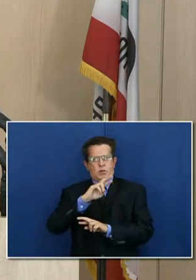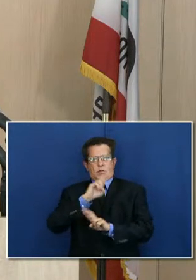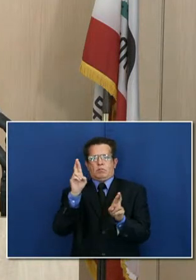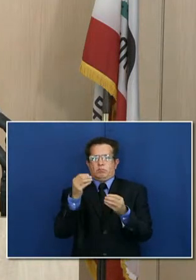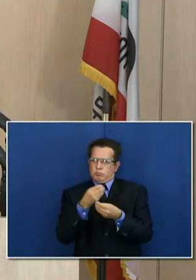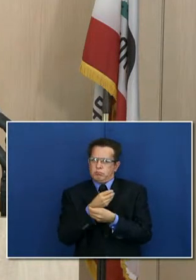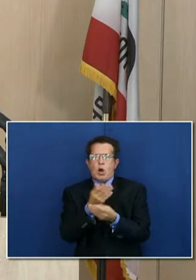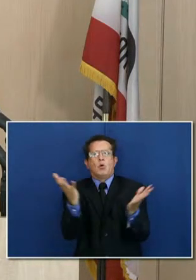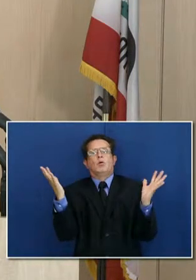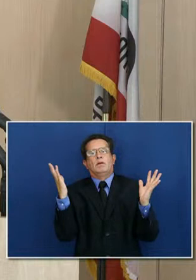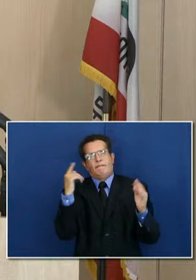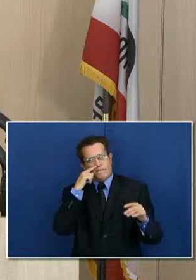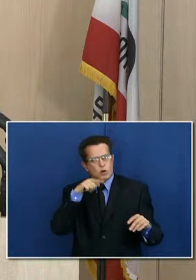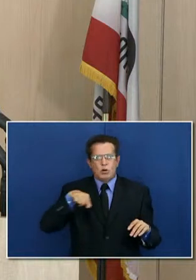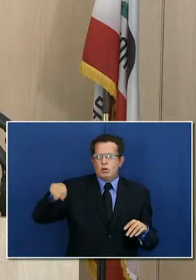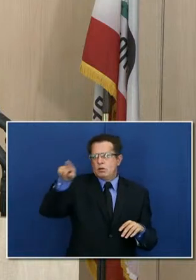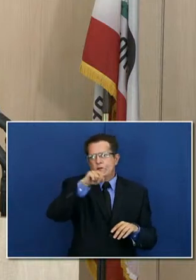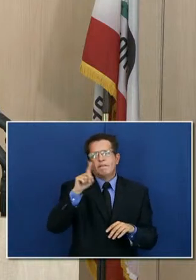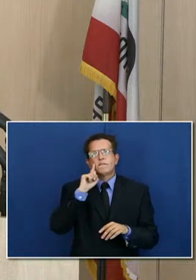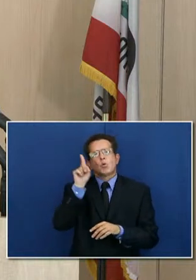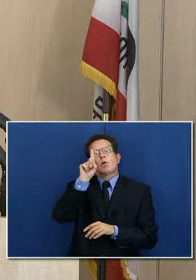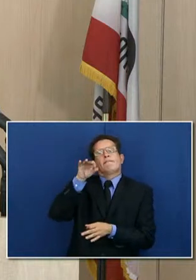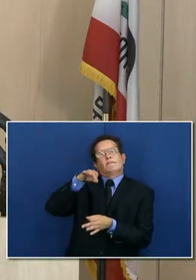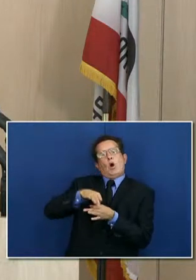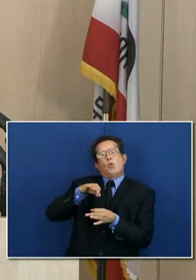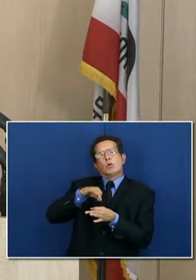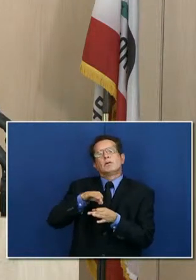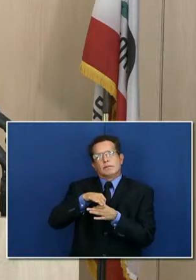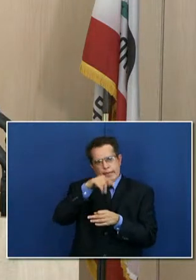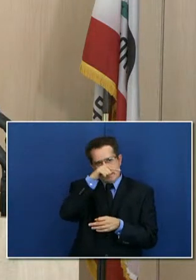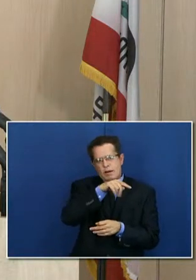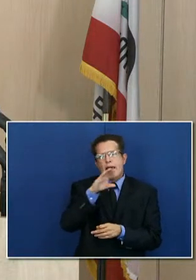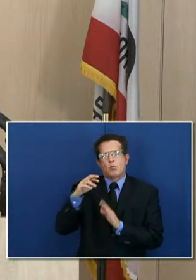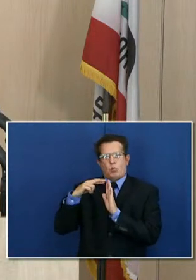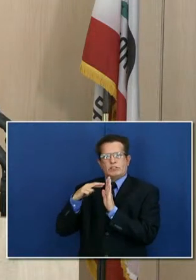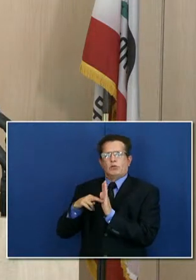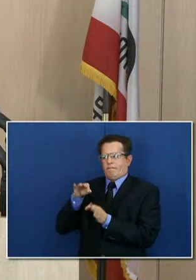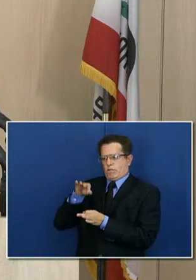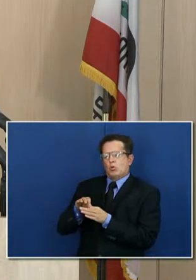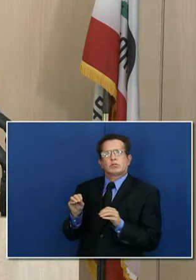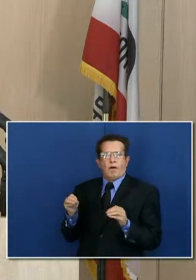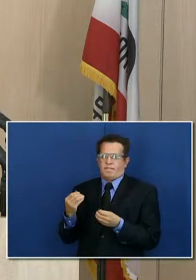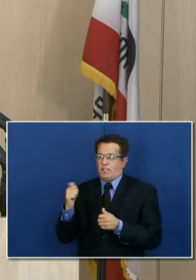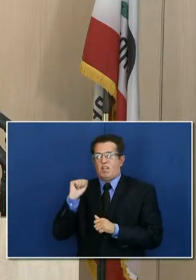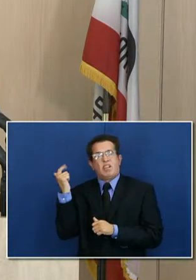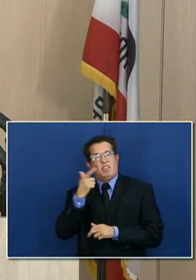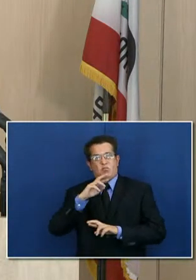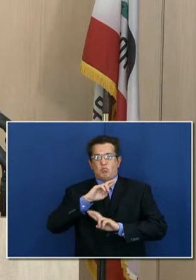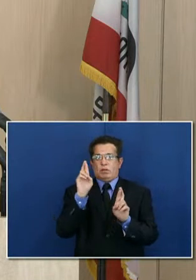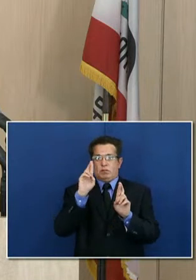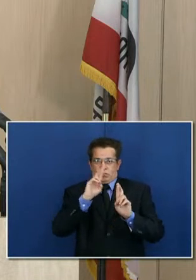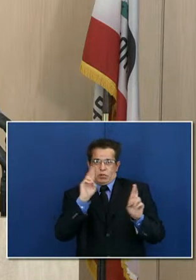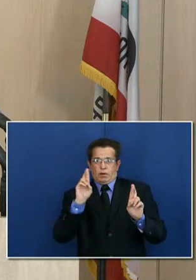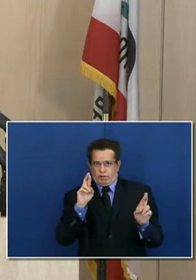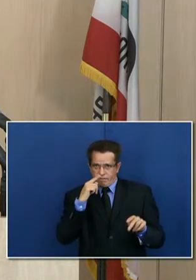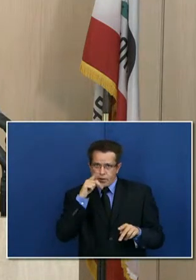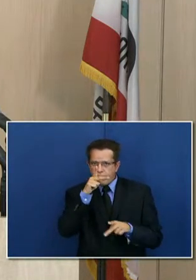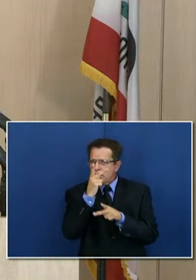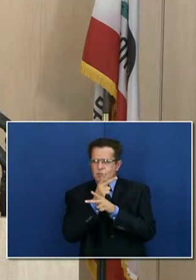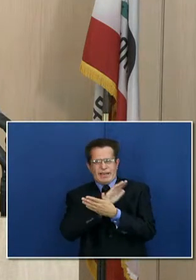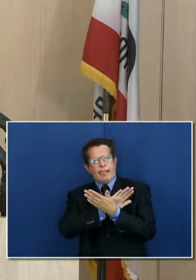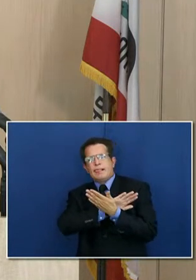to all of our 235 super polls locations, as well as here at the Registrar of Voters office. And also part of that is our clean